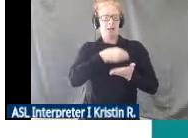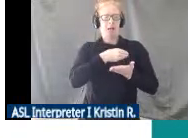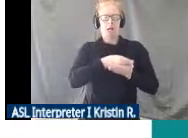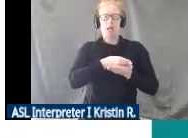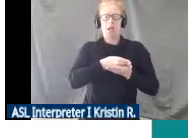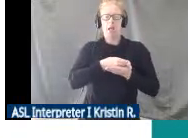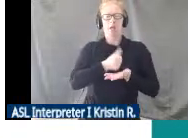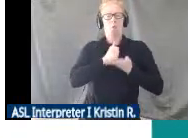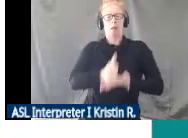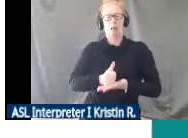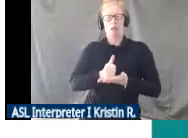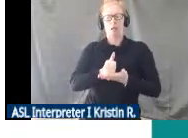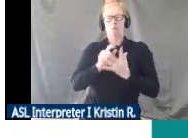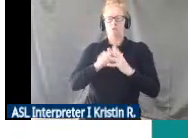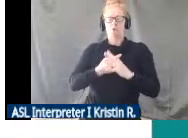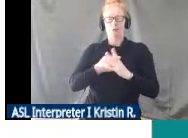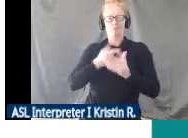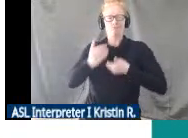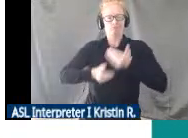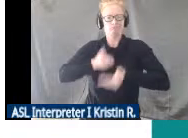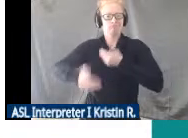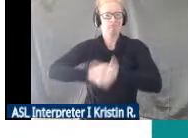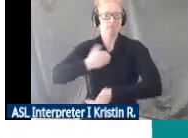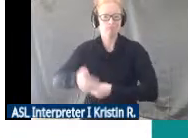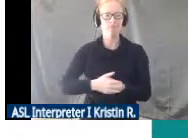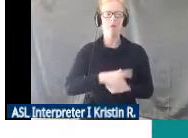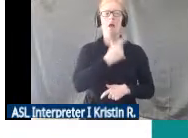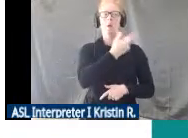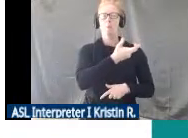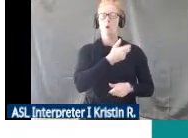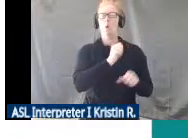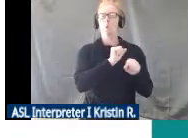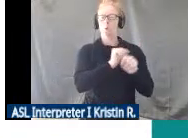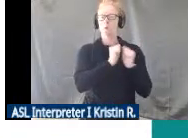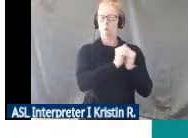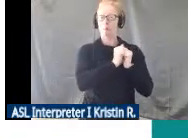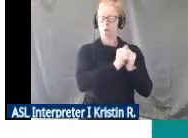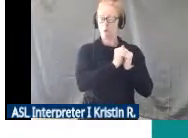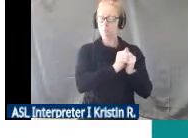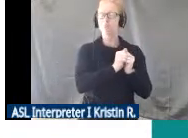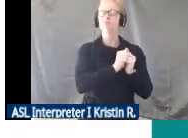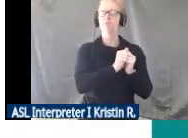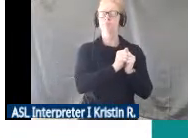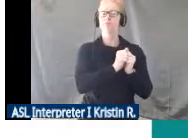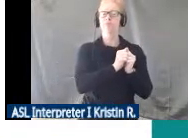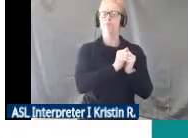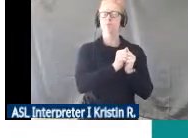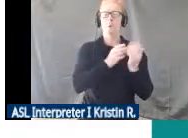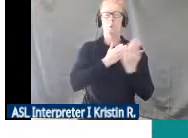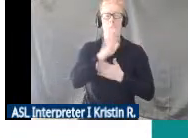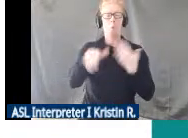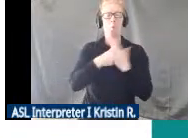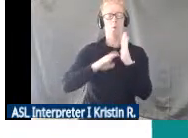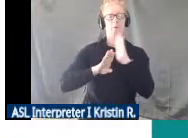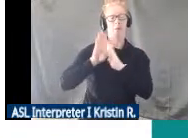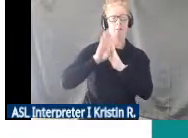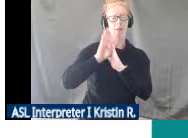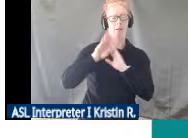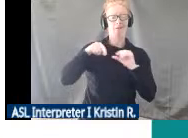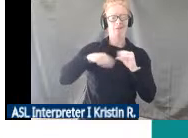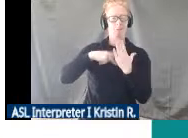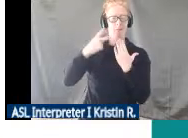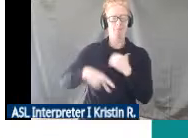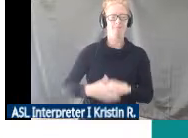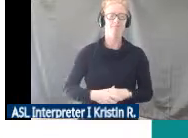working very closely with our federal partners as we progress through the development of the program.